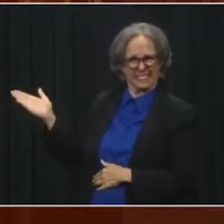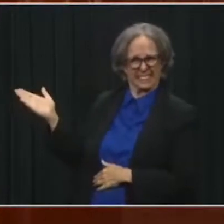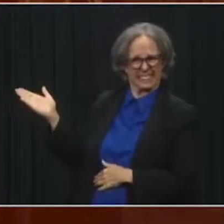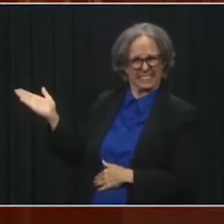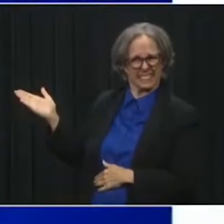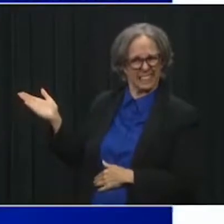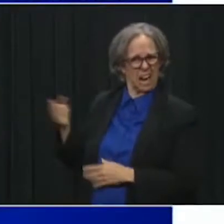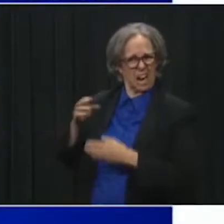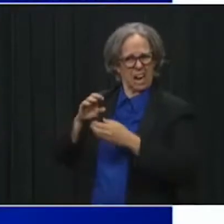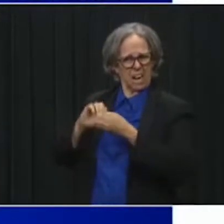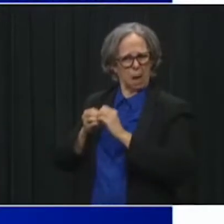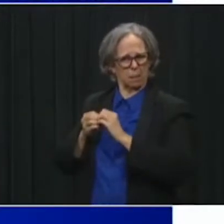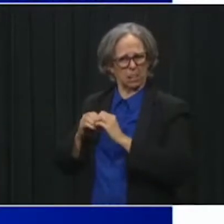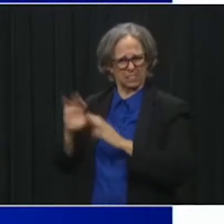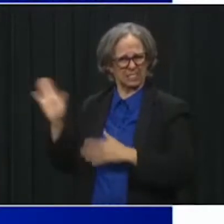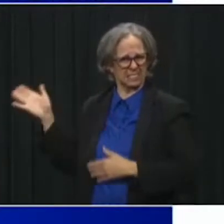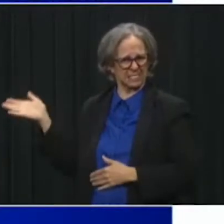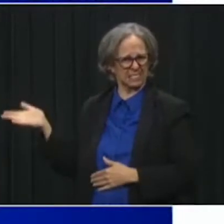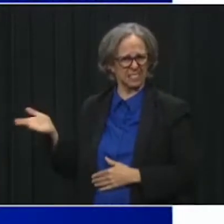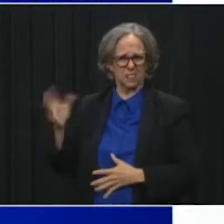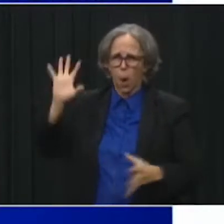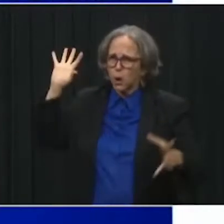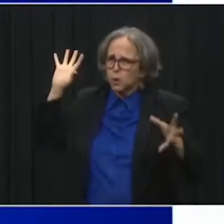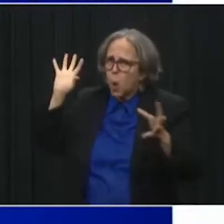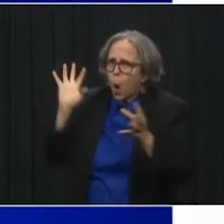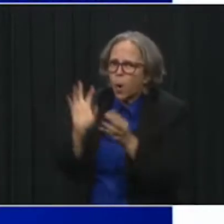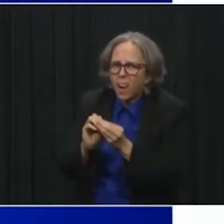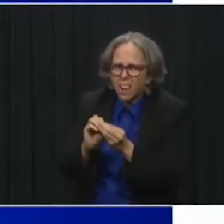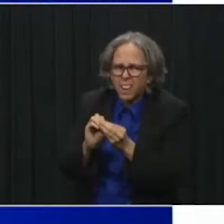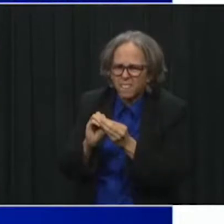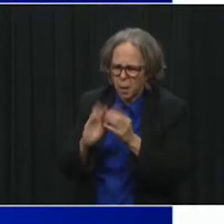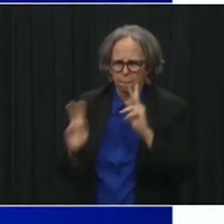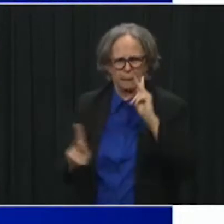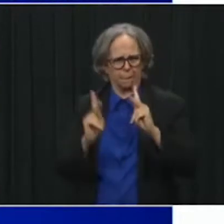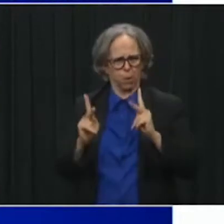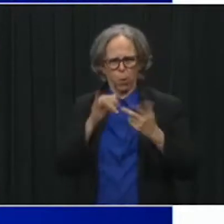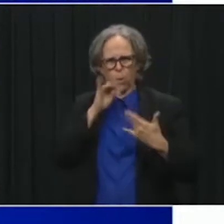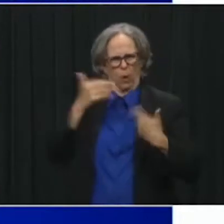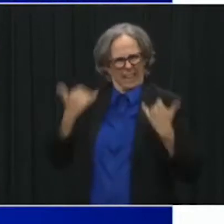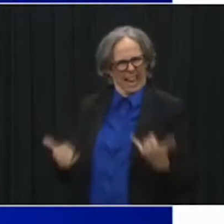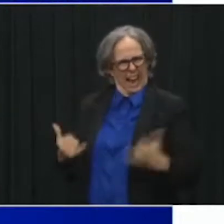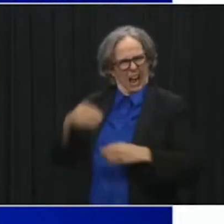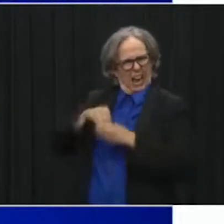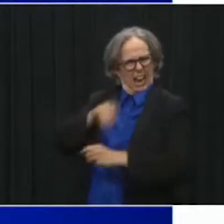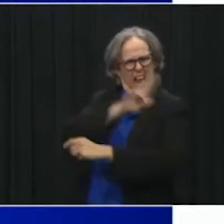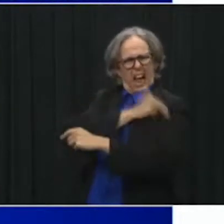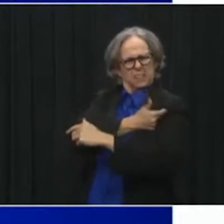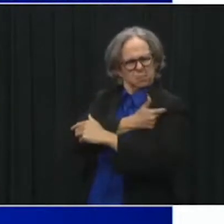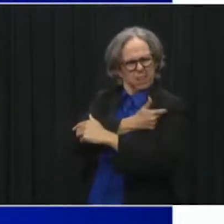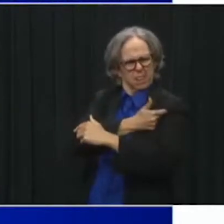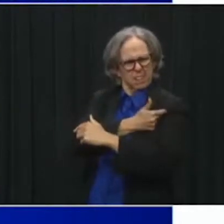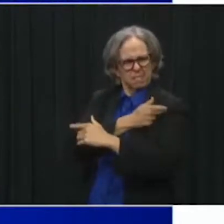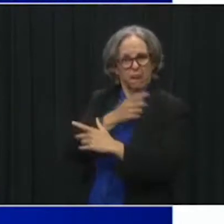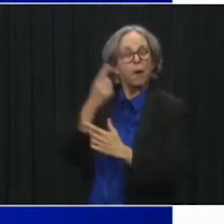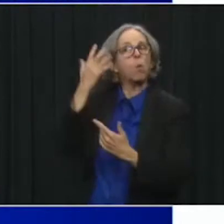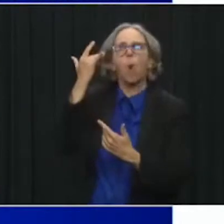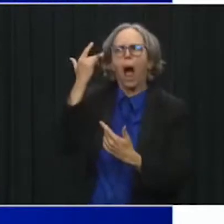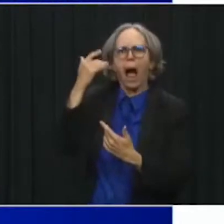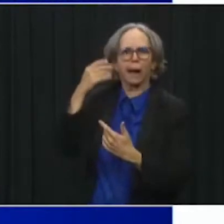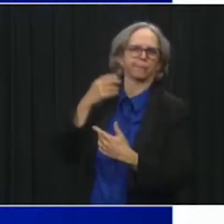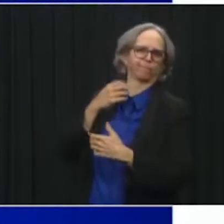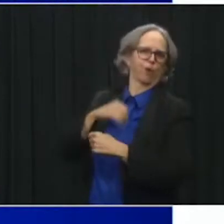This is the total number of people who have been in the hospital for COVID since January